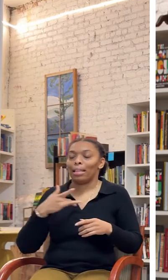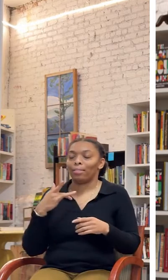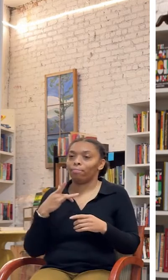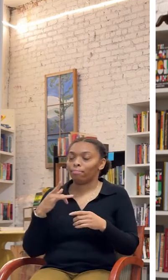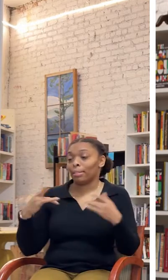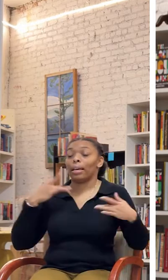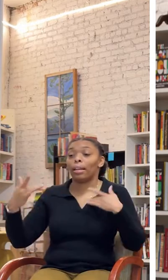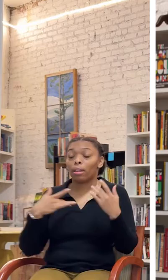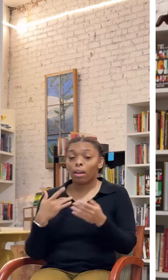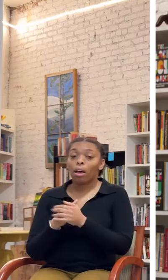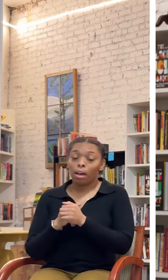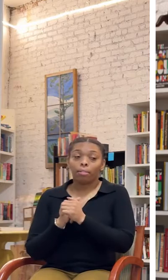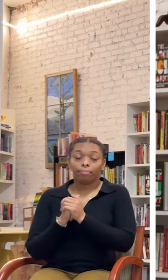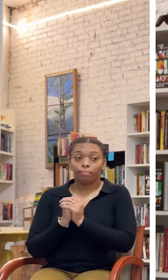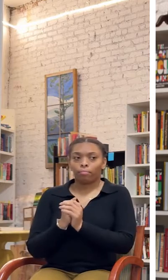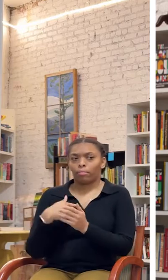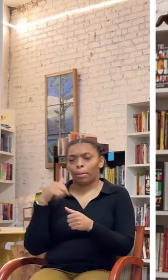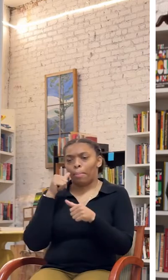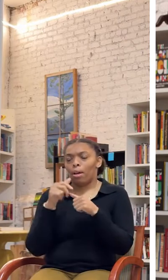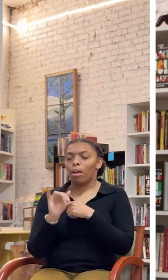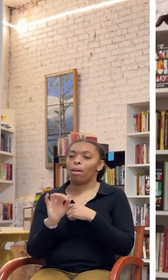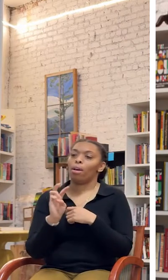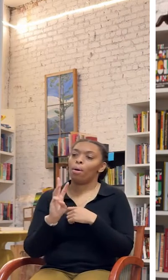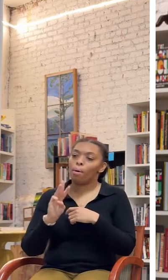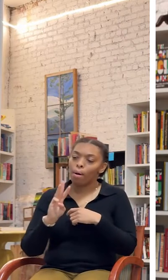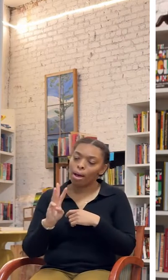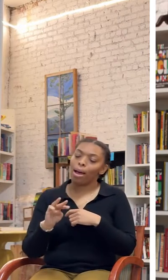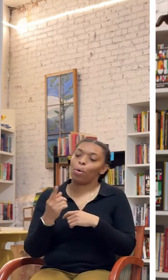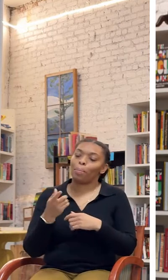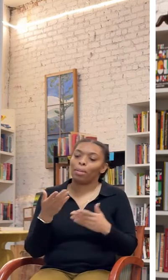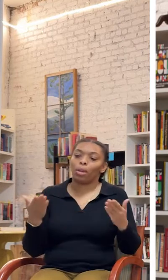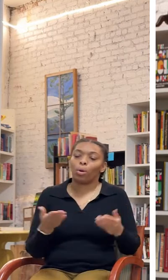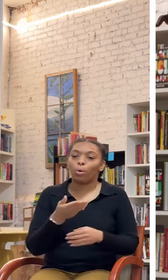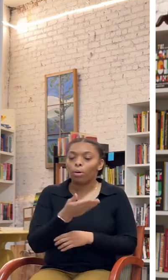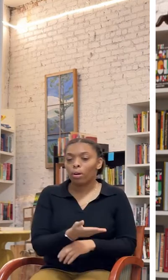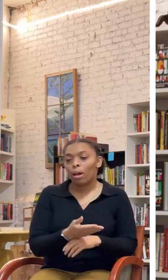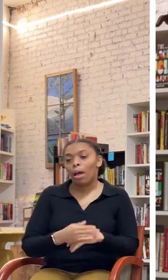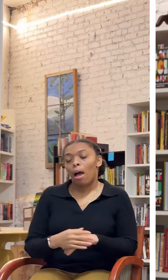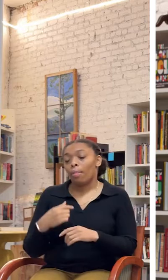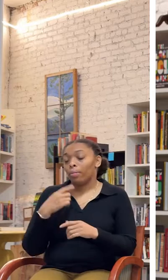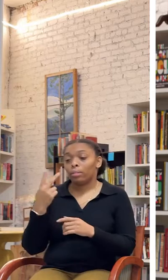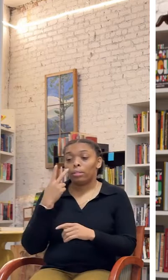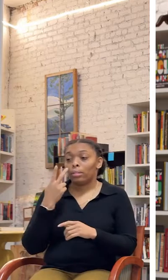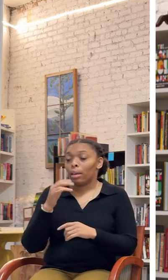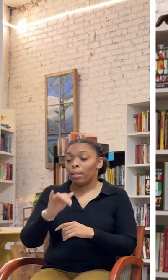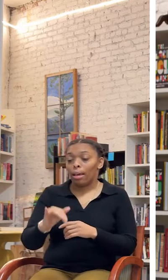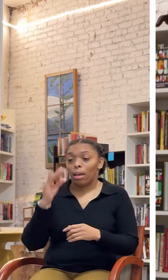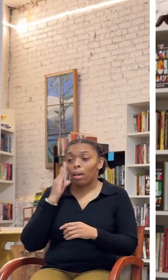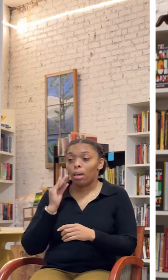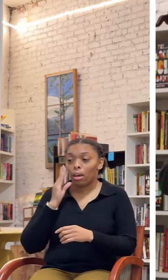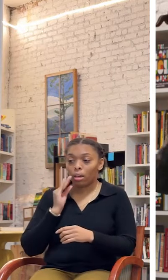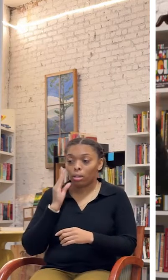And I remember being like, wow, there's something here that's being generated. And then to see that